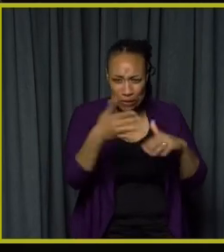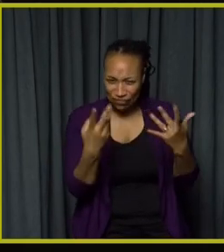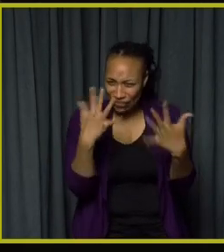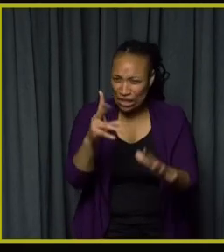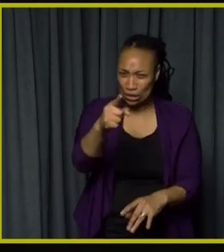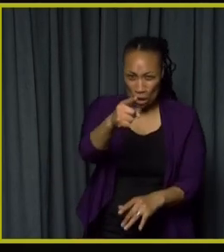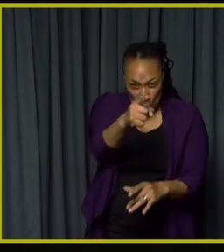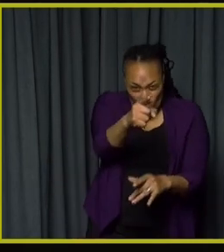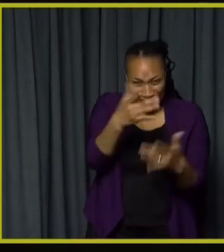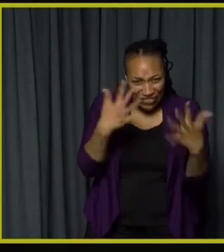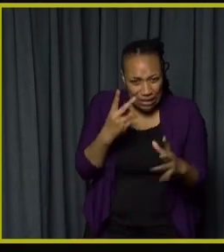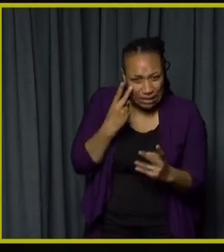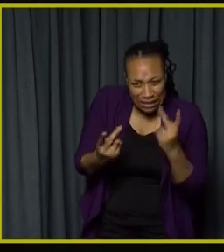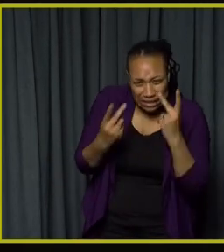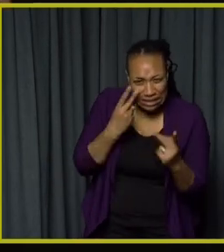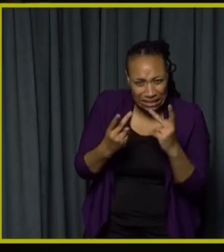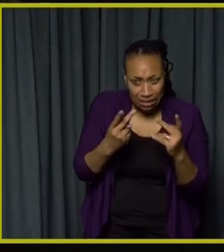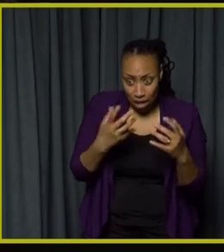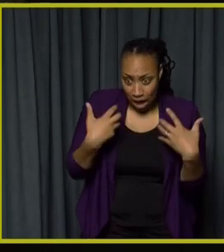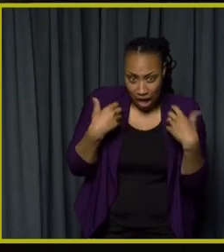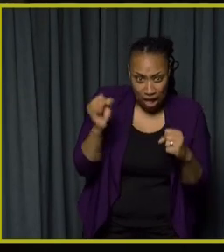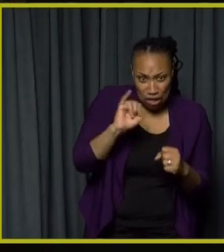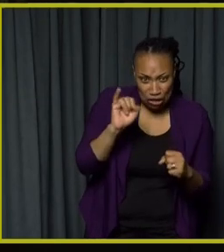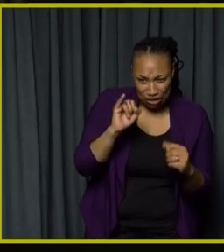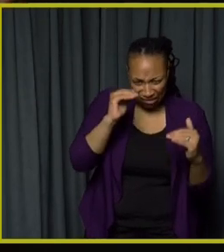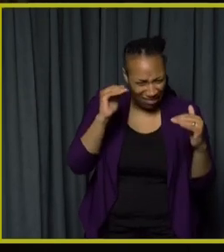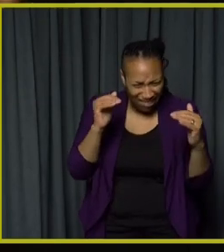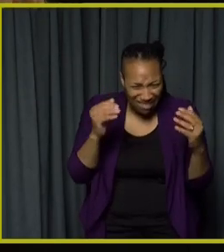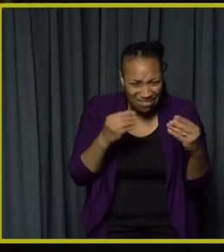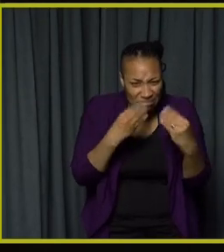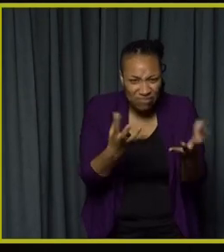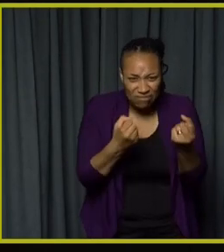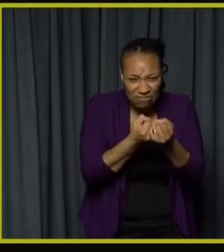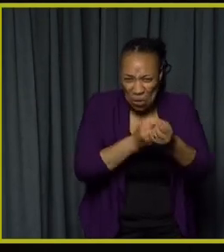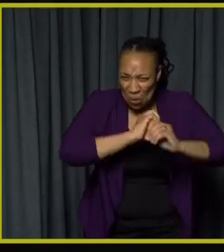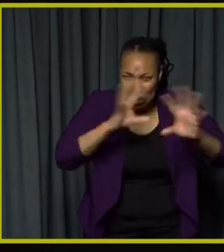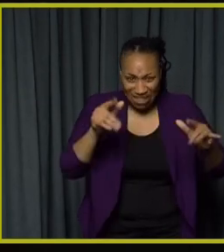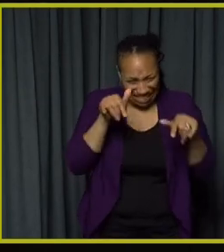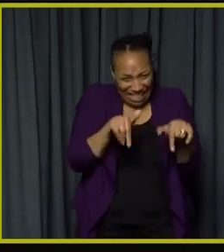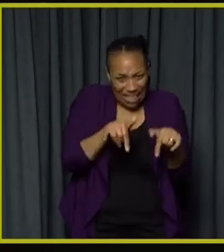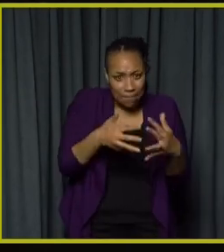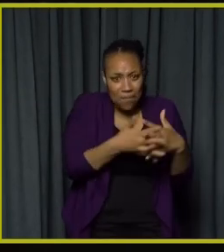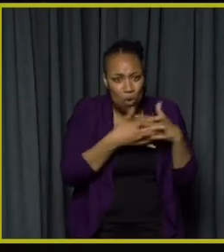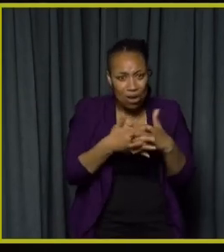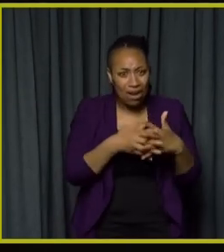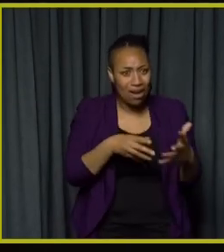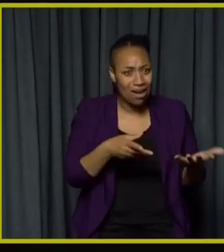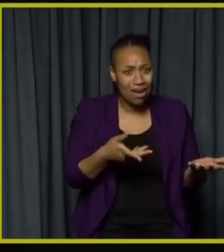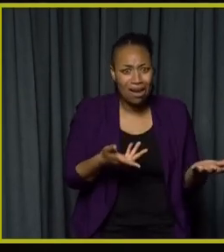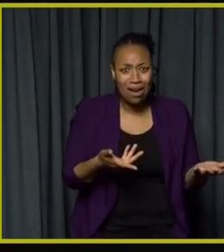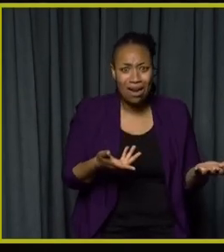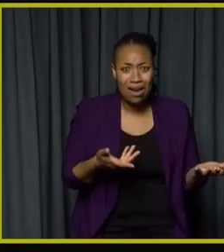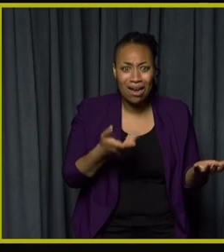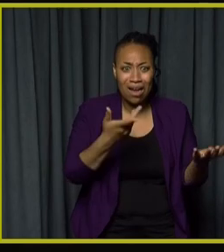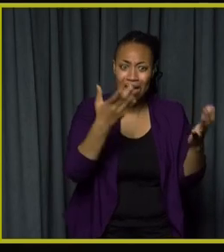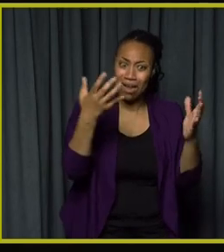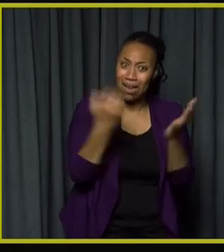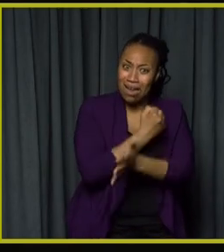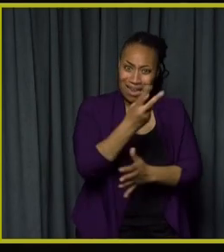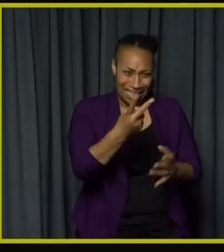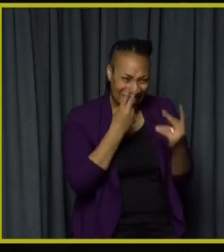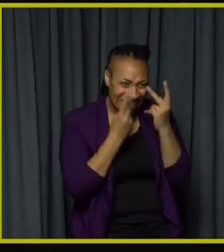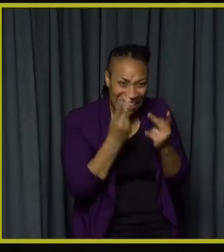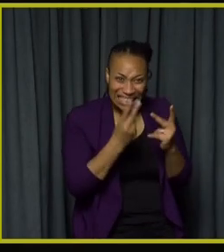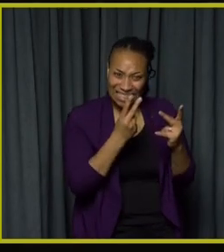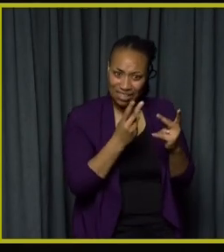American inequality. We never see this reality on camera, but it has snuffed the life out